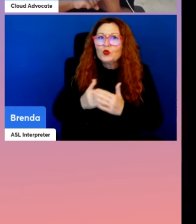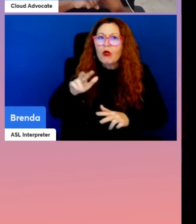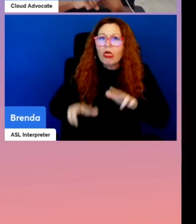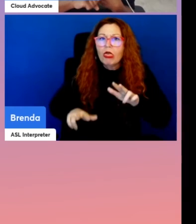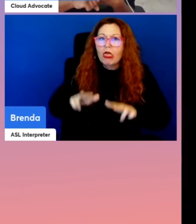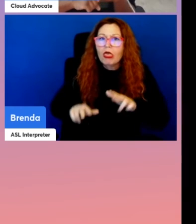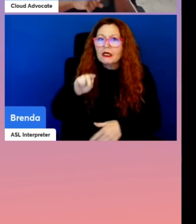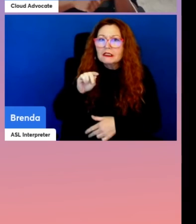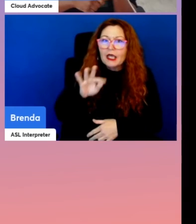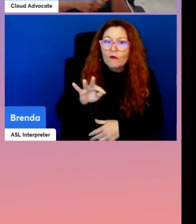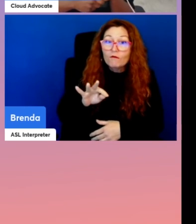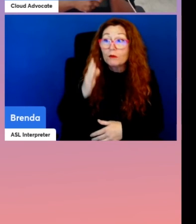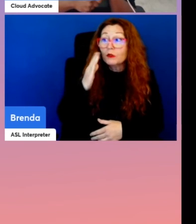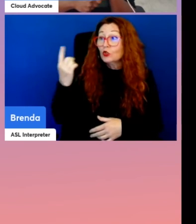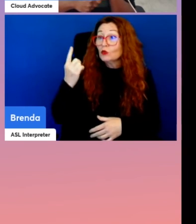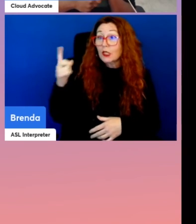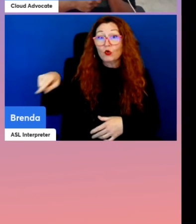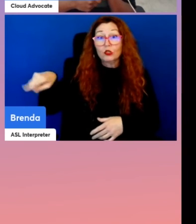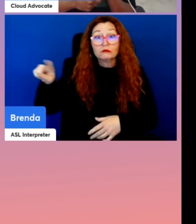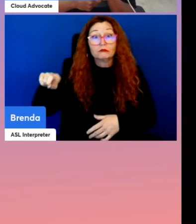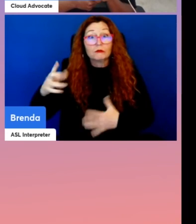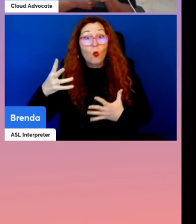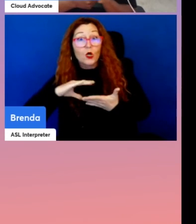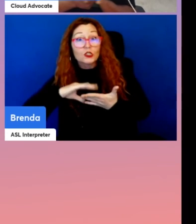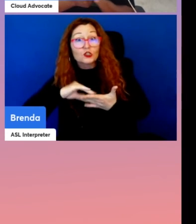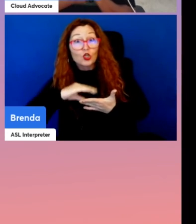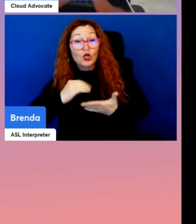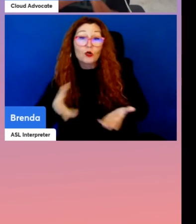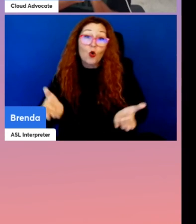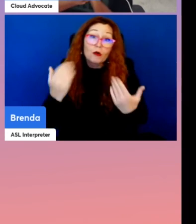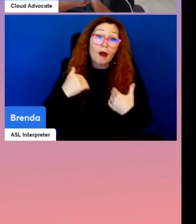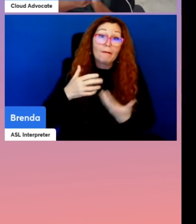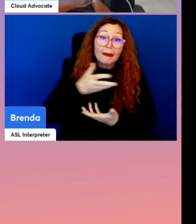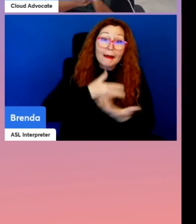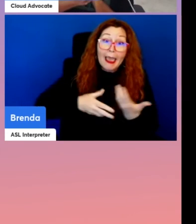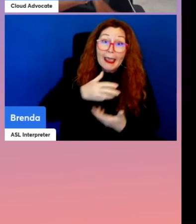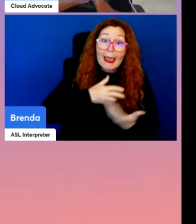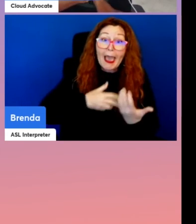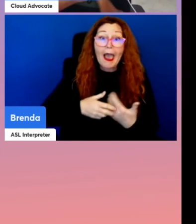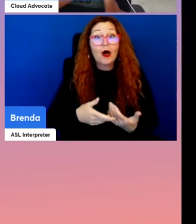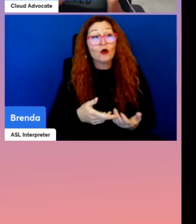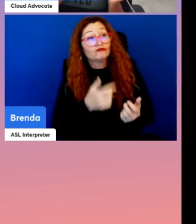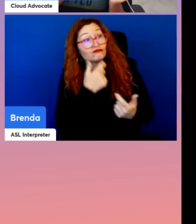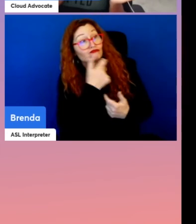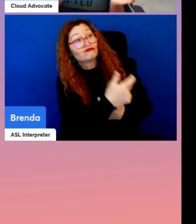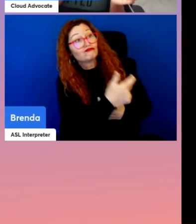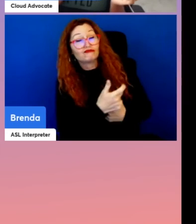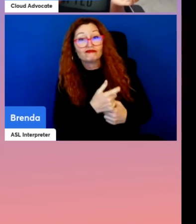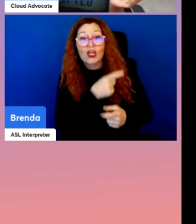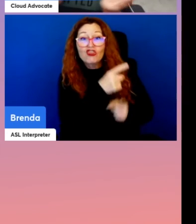learn Terraform, you just want to come hang out, you can even come and heckle, that's fine.